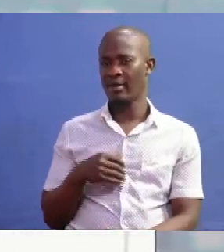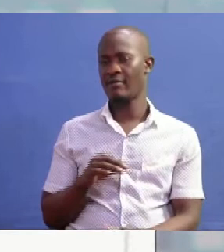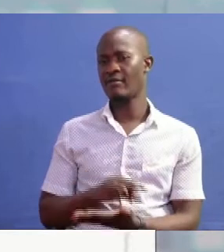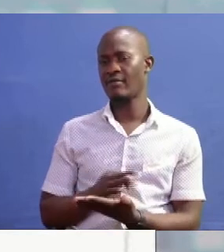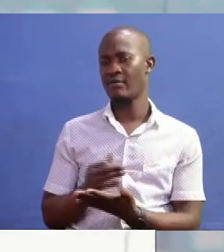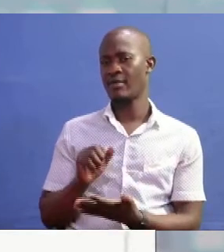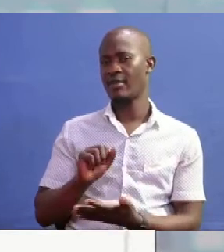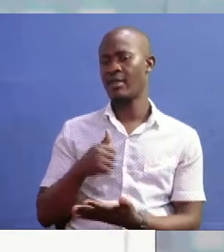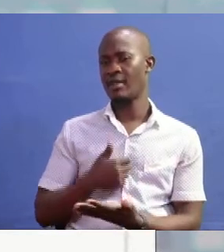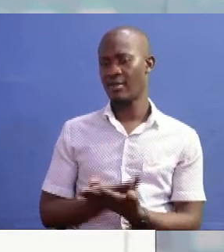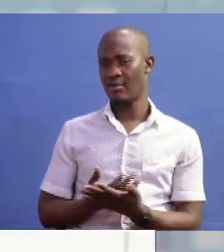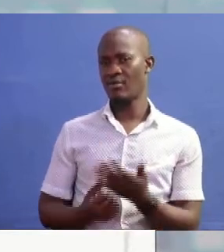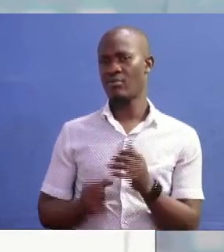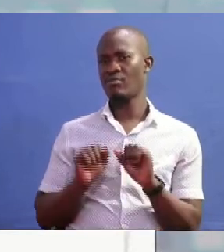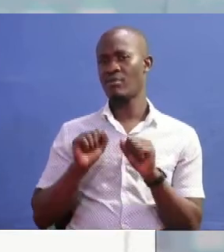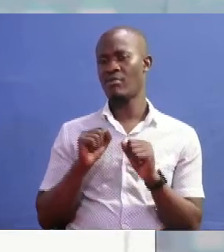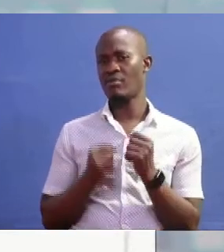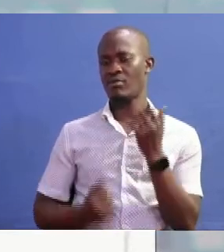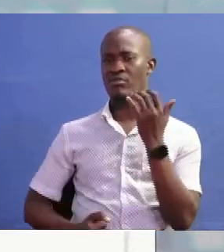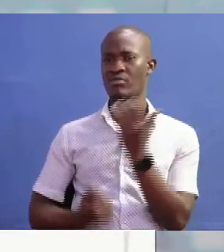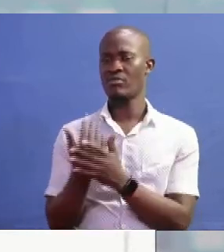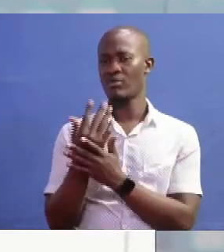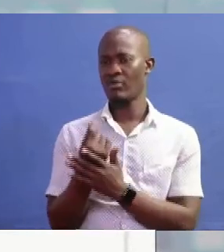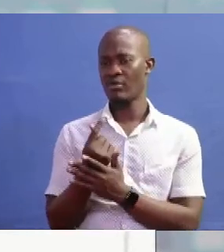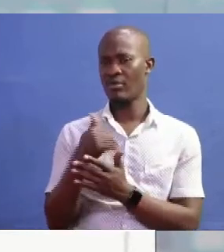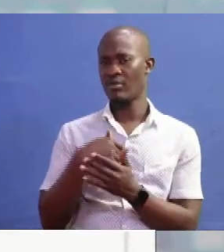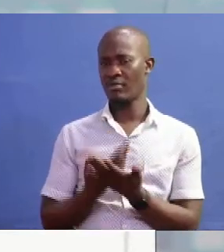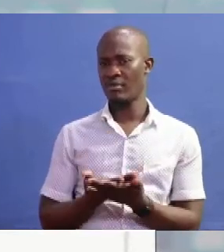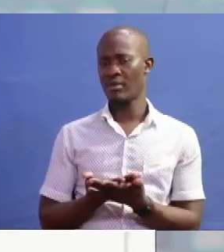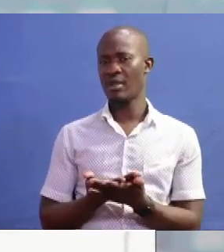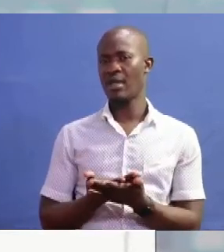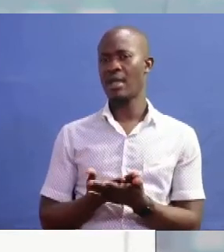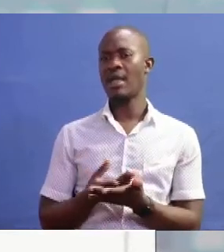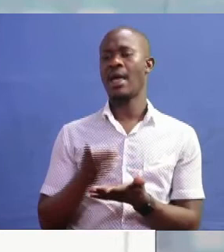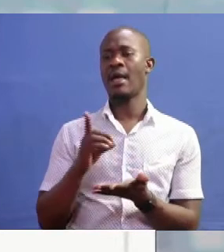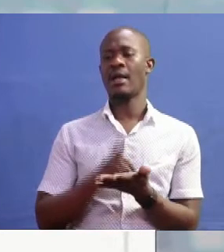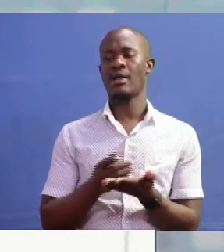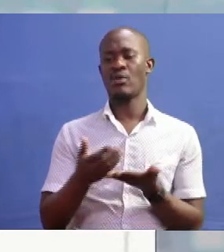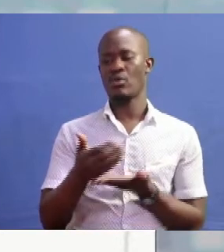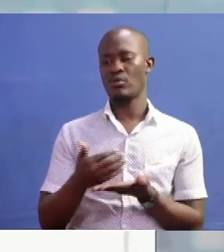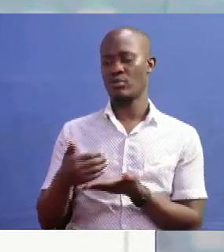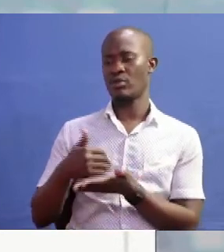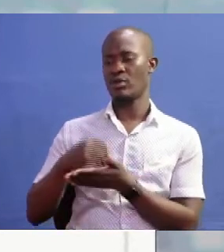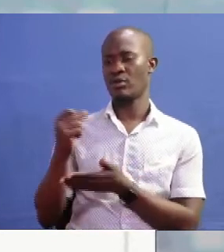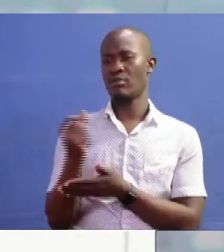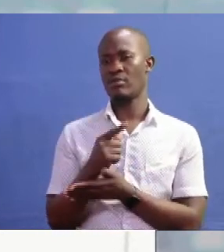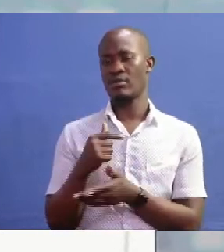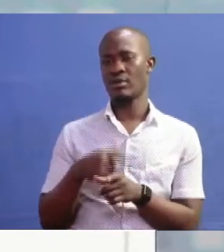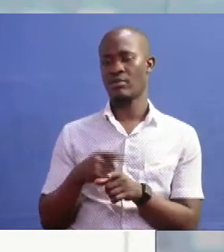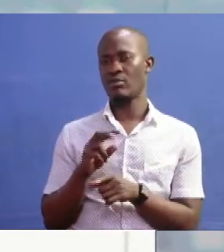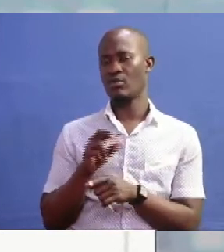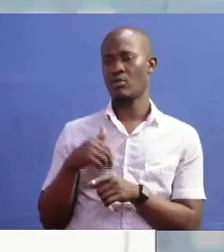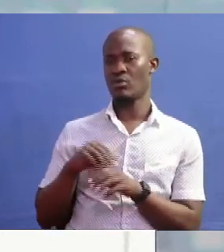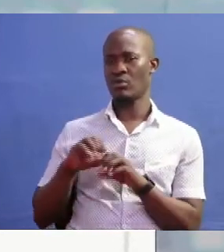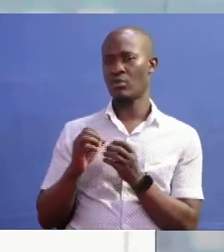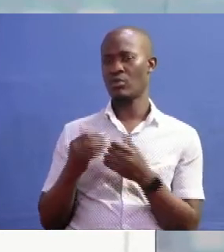they are able to grow the money that depositors are contributing every month. And also, if you look at maybe SACCOs, they are also